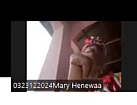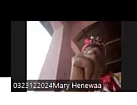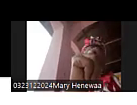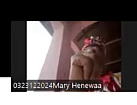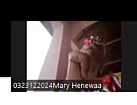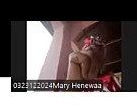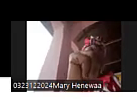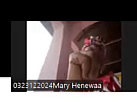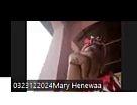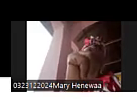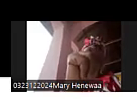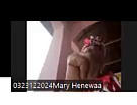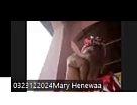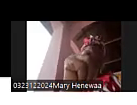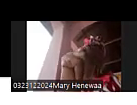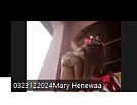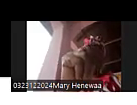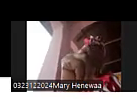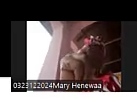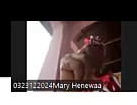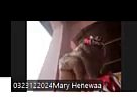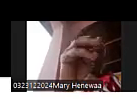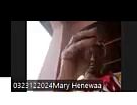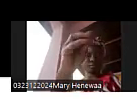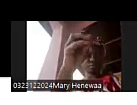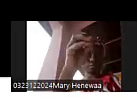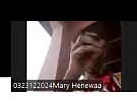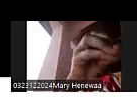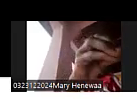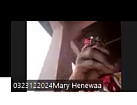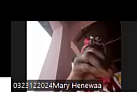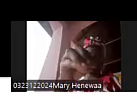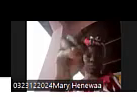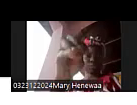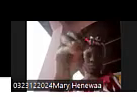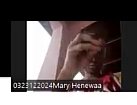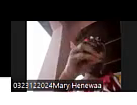Good. Move to the next one. O.